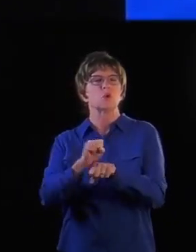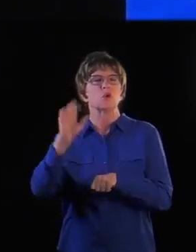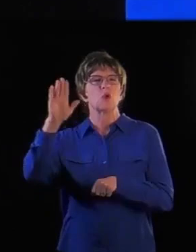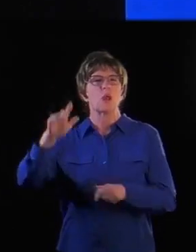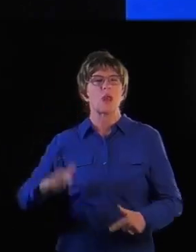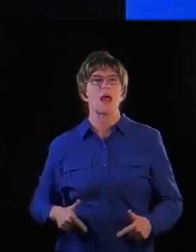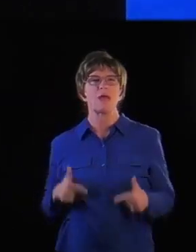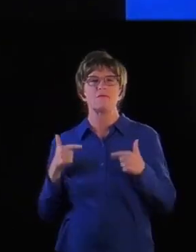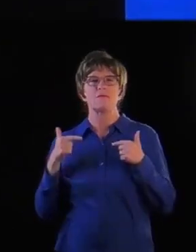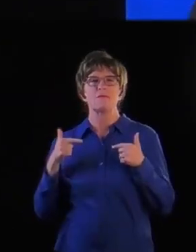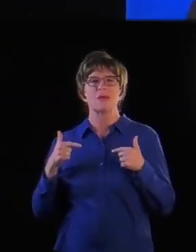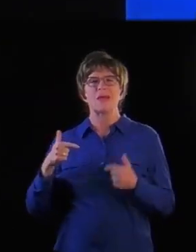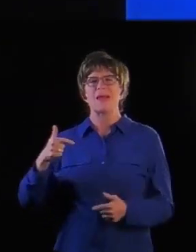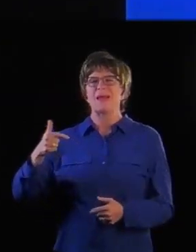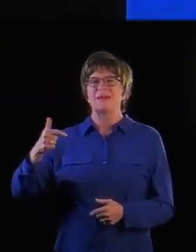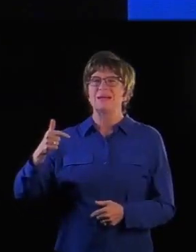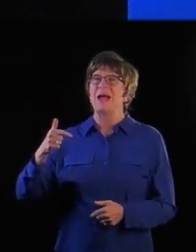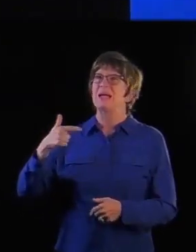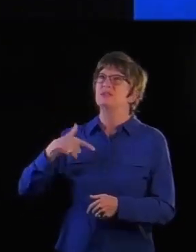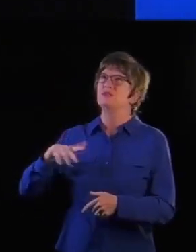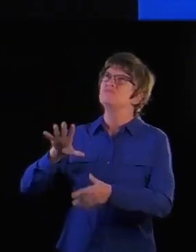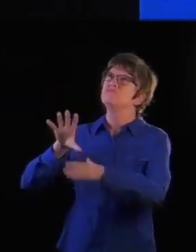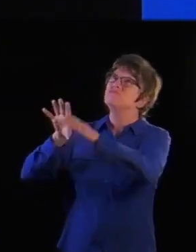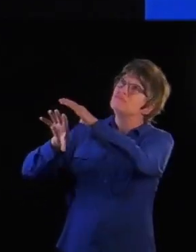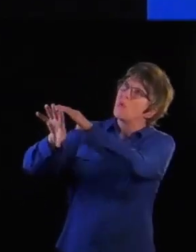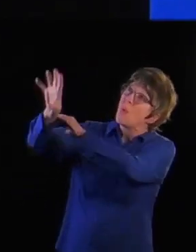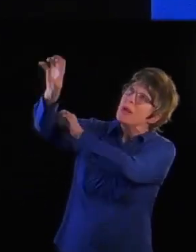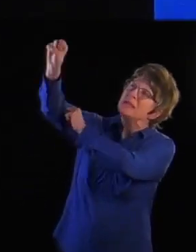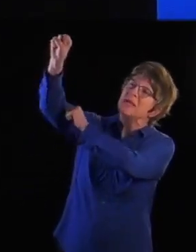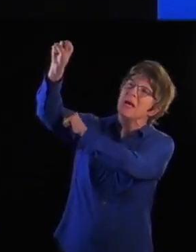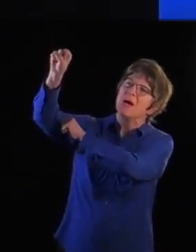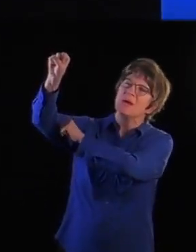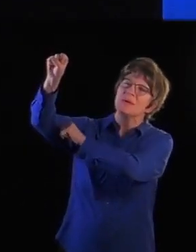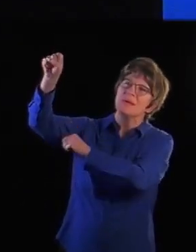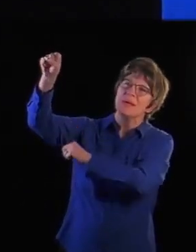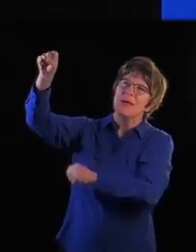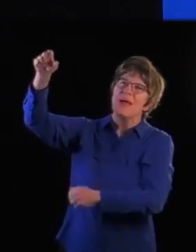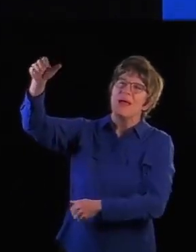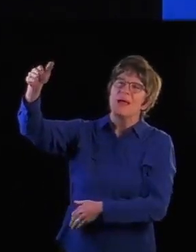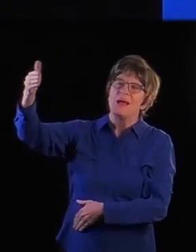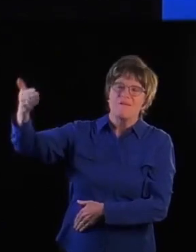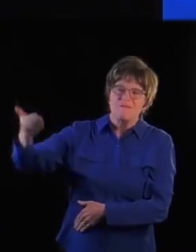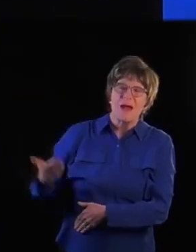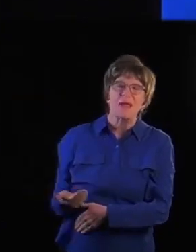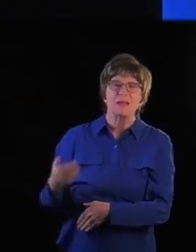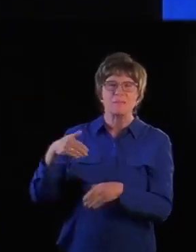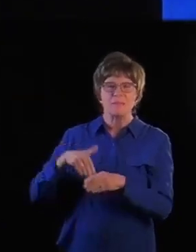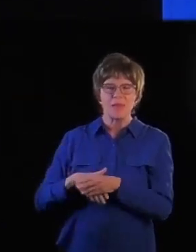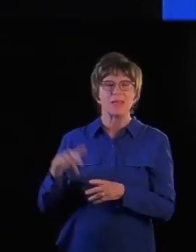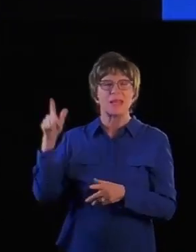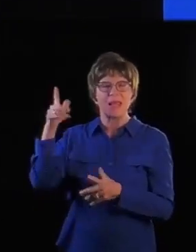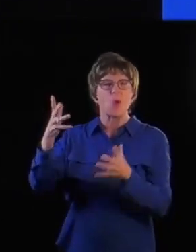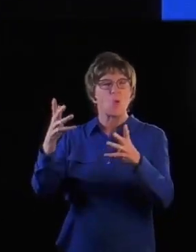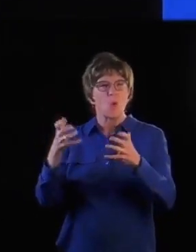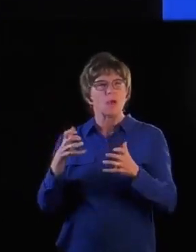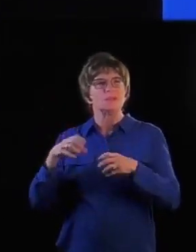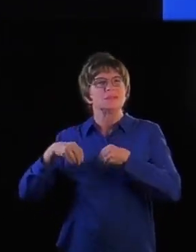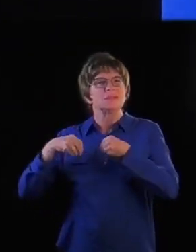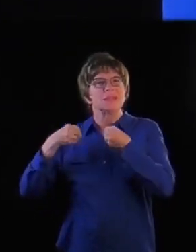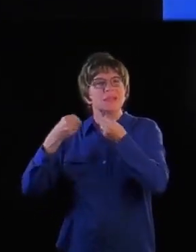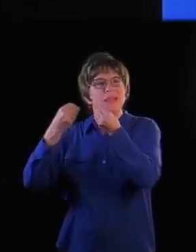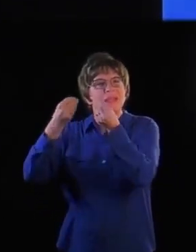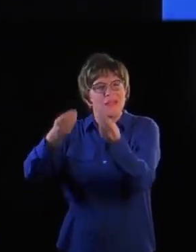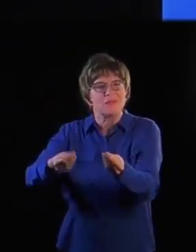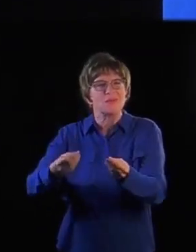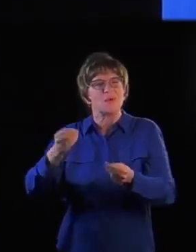reach out to him, invite him in. He wants to take away your sin. He wants to give you eternal life. That's what he wants for you, but he's just